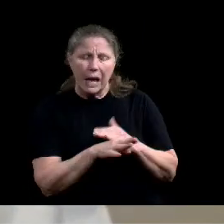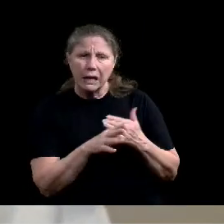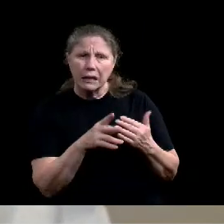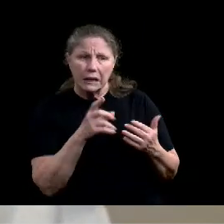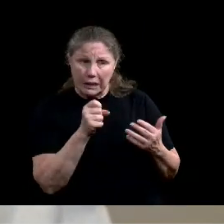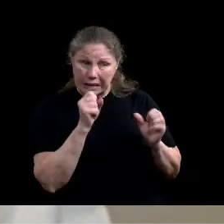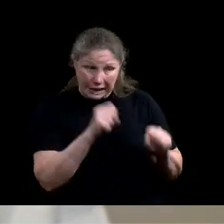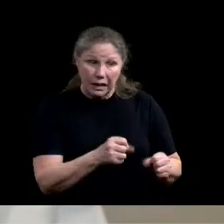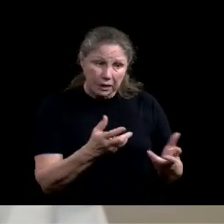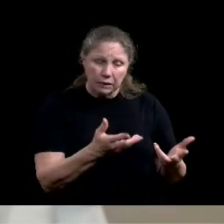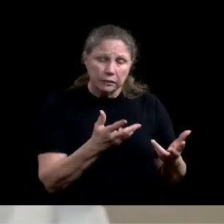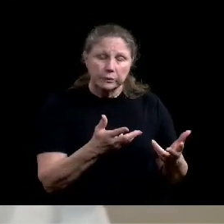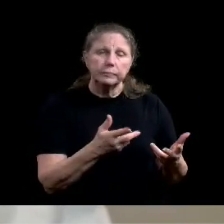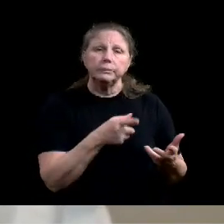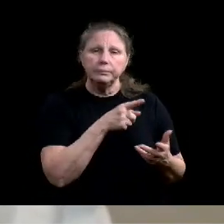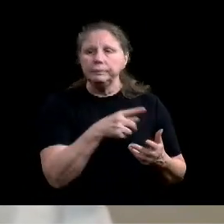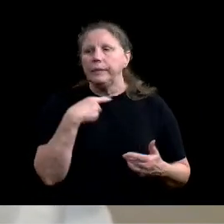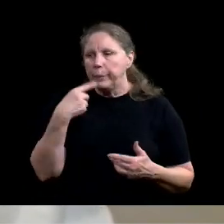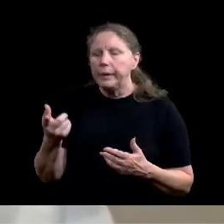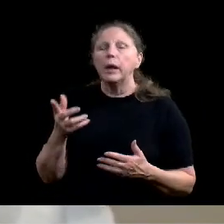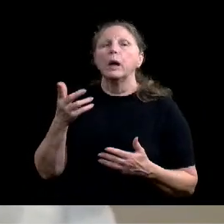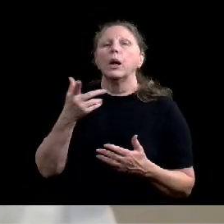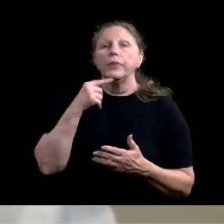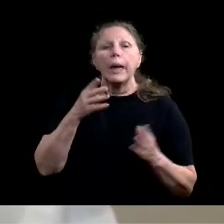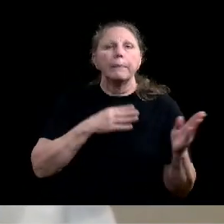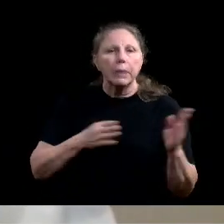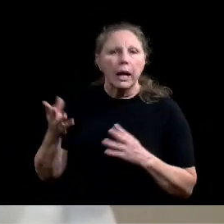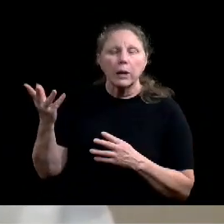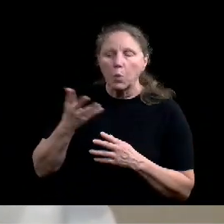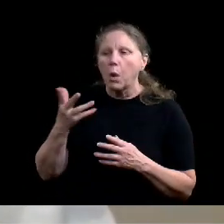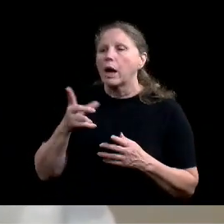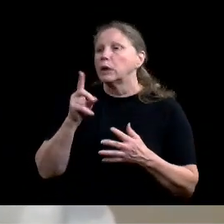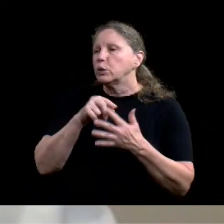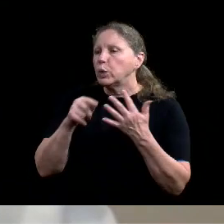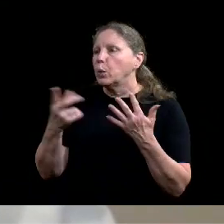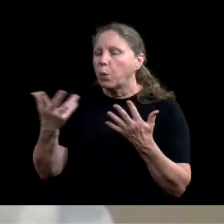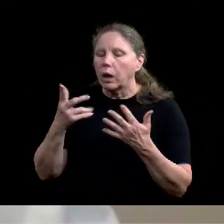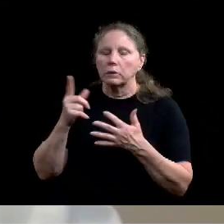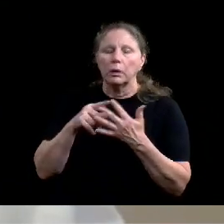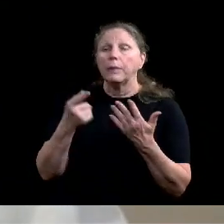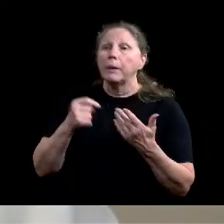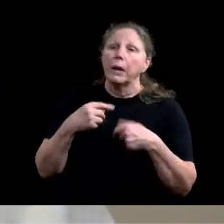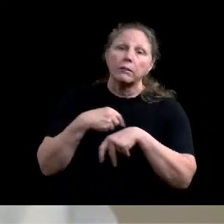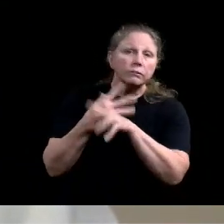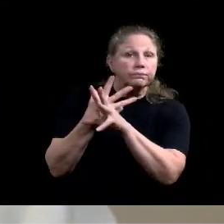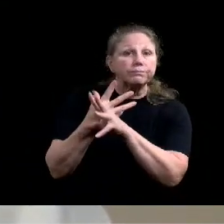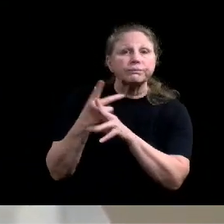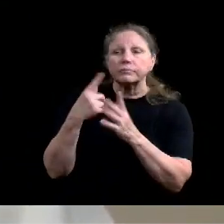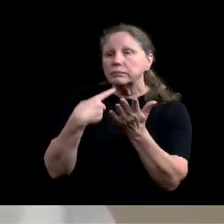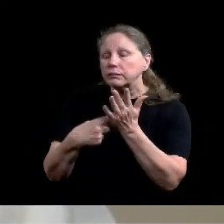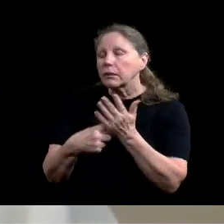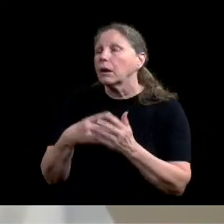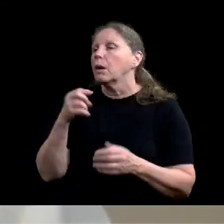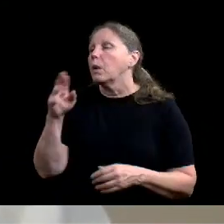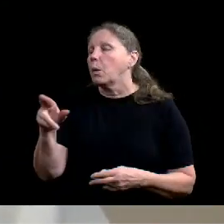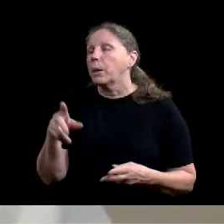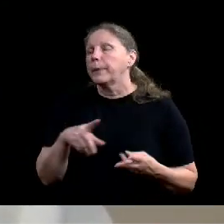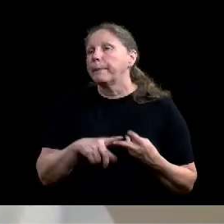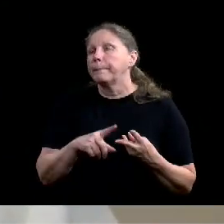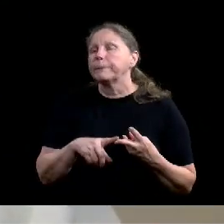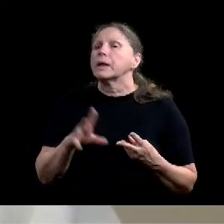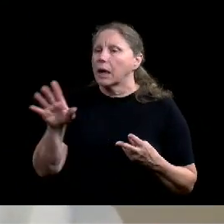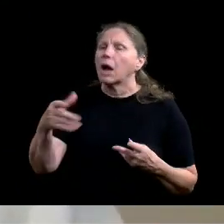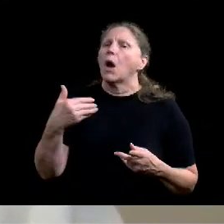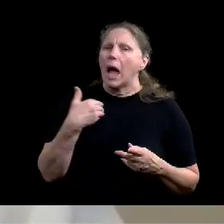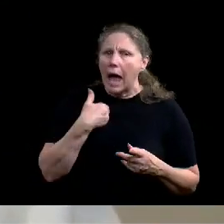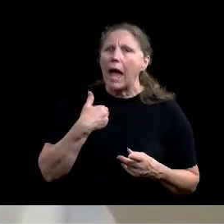let's try to handle this over the phone or using telemedicine, or, you know what, we have a special environment for those who screen negative